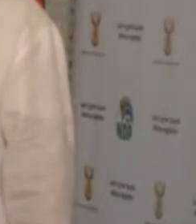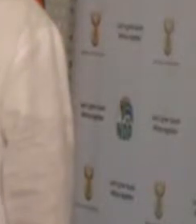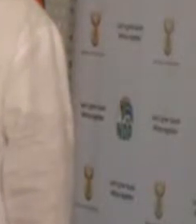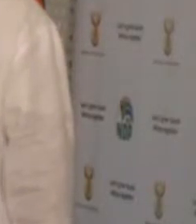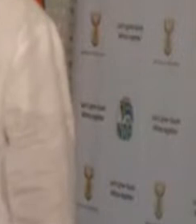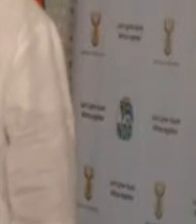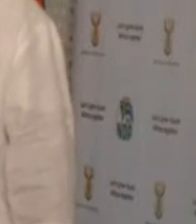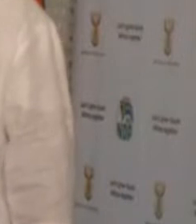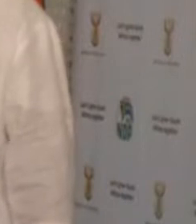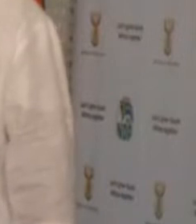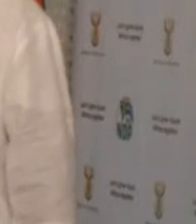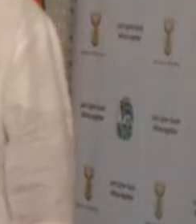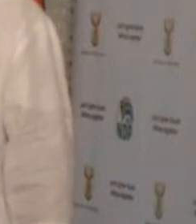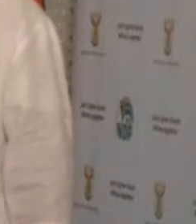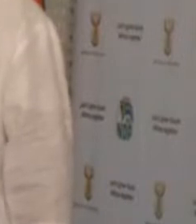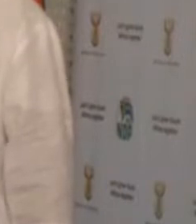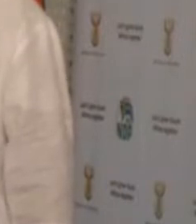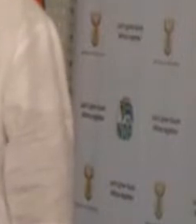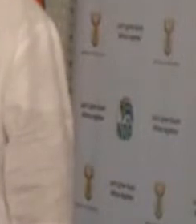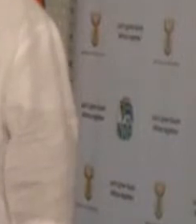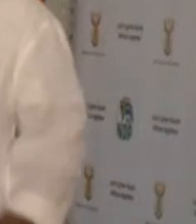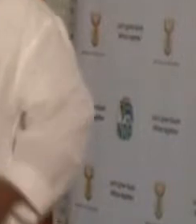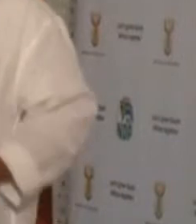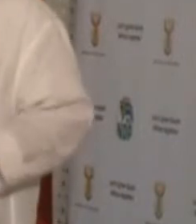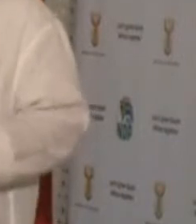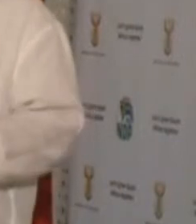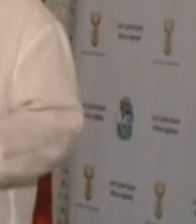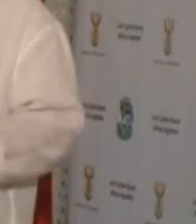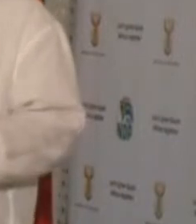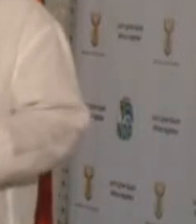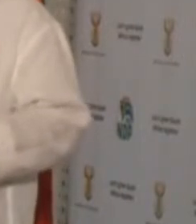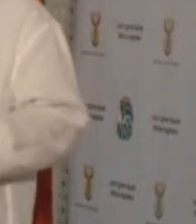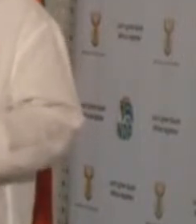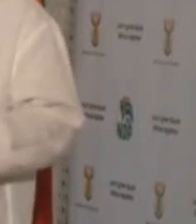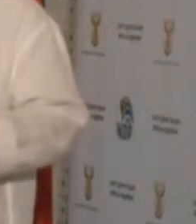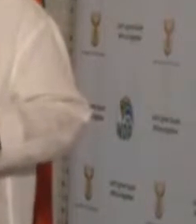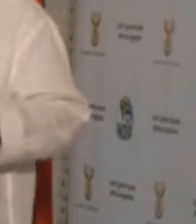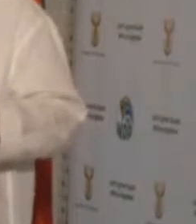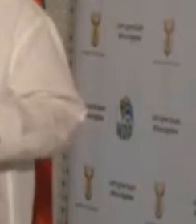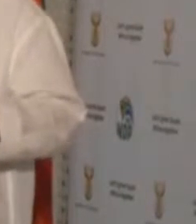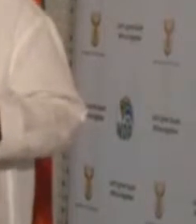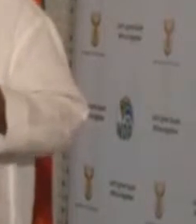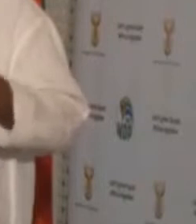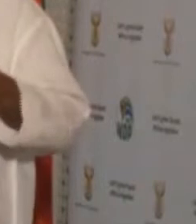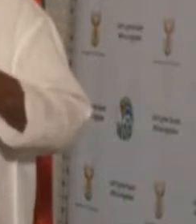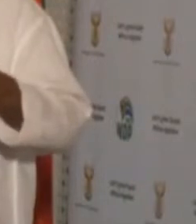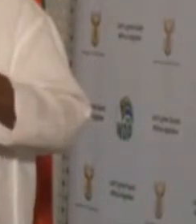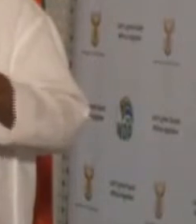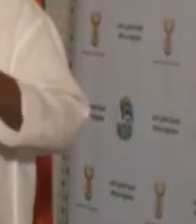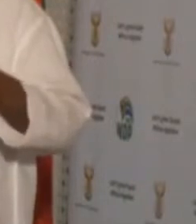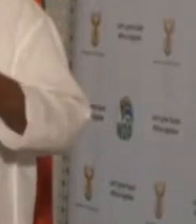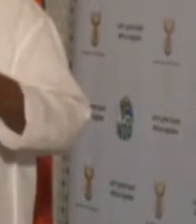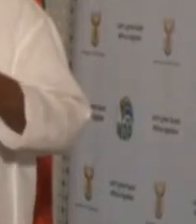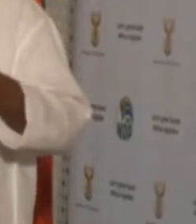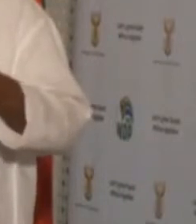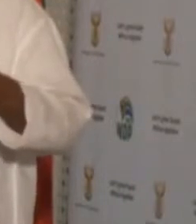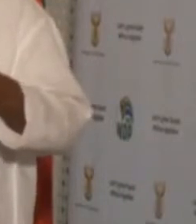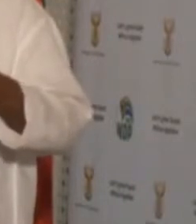also NAC itself, of people who were part of the adjudication process and so